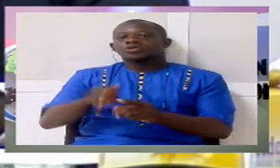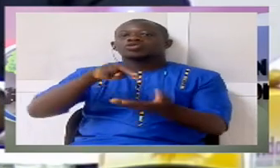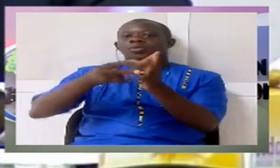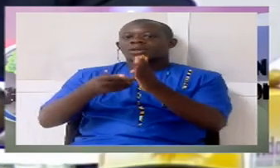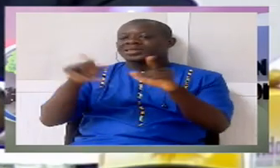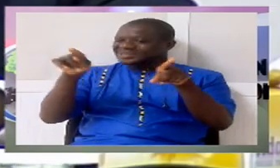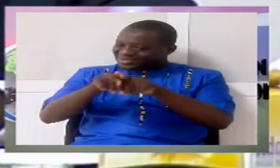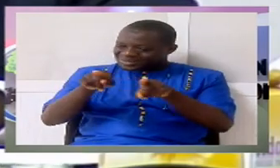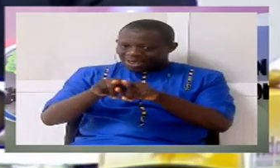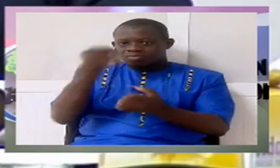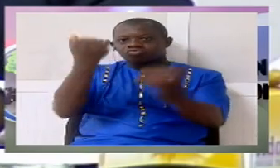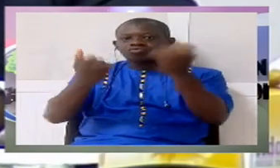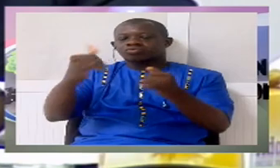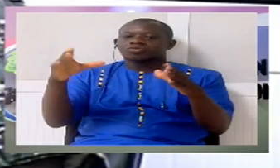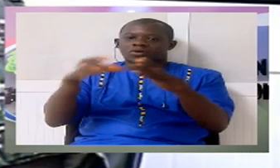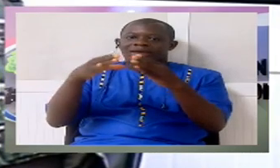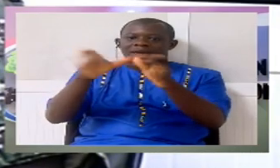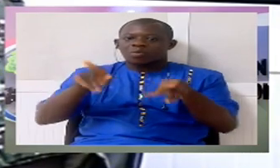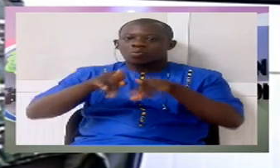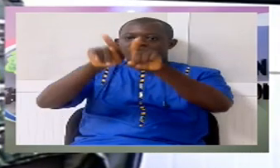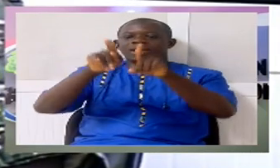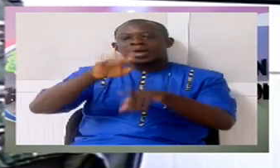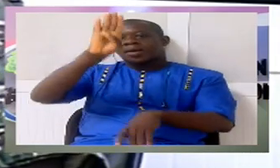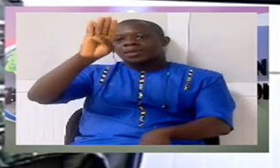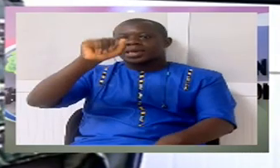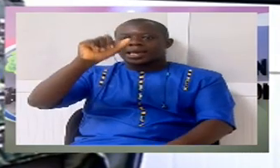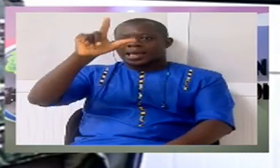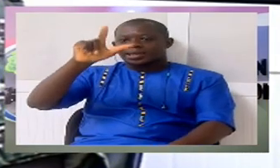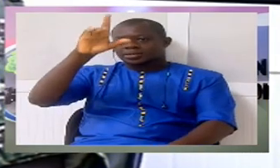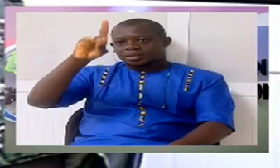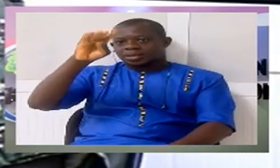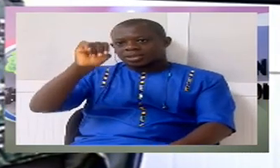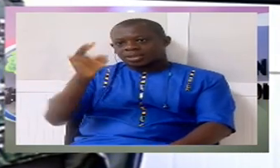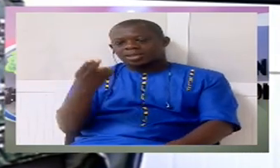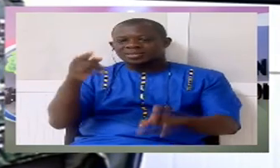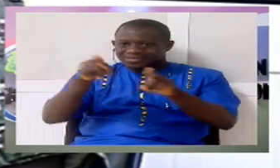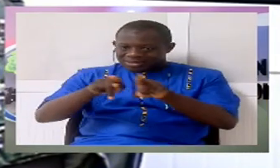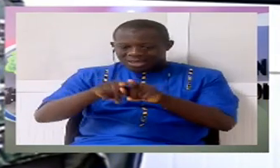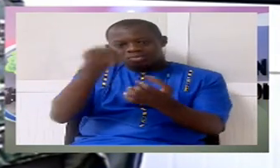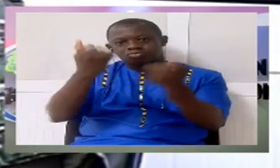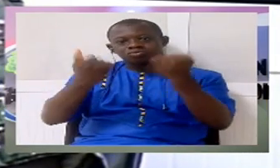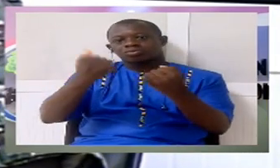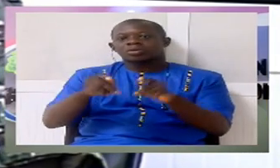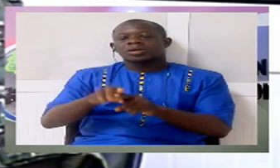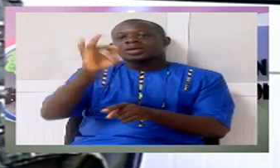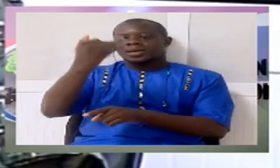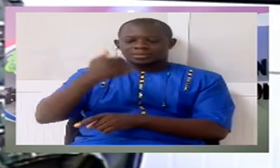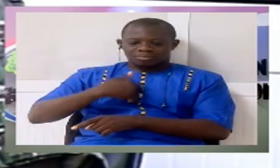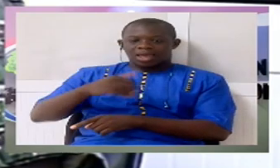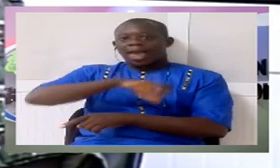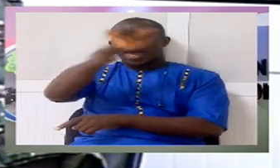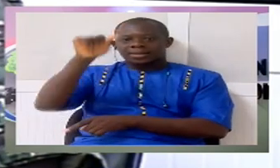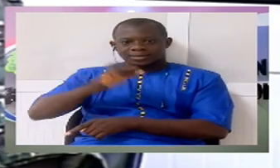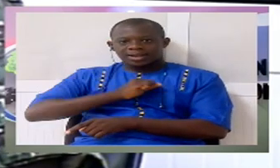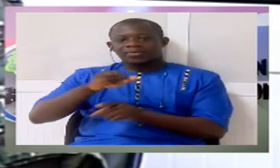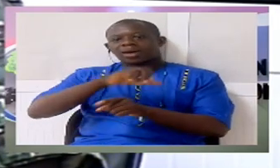the same vehicle with Lieutenant Balde? Yow ya Lieutenant Balde yena nekkon bokkon ben moto. Man mom ak Sonko.